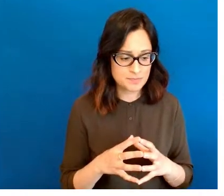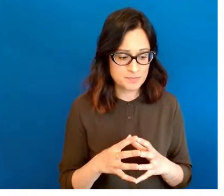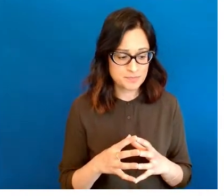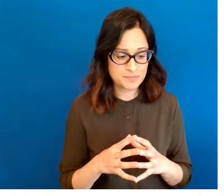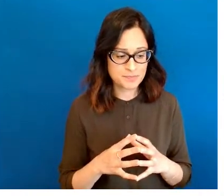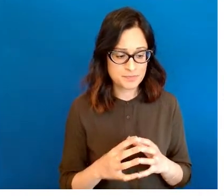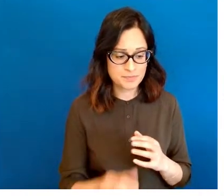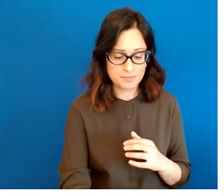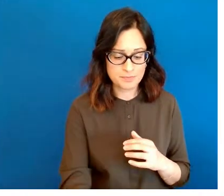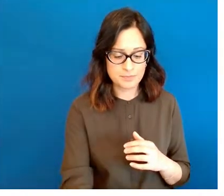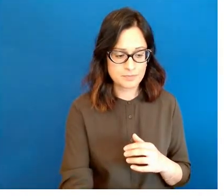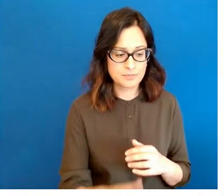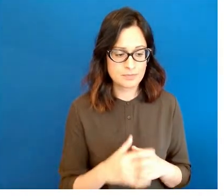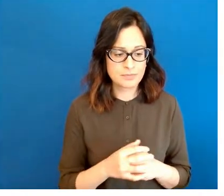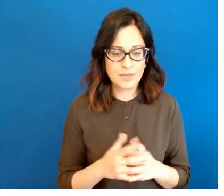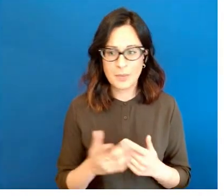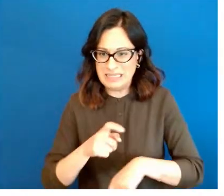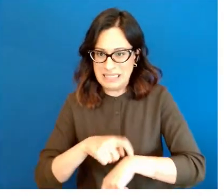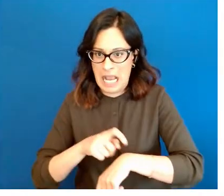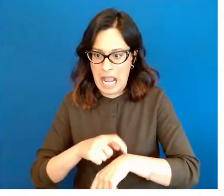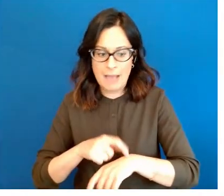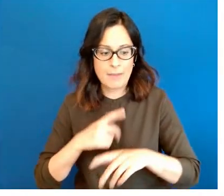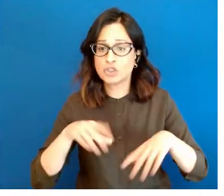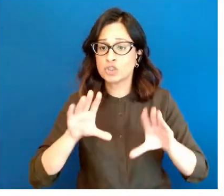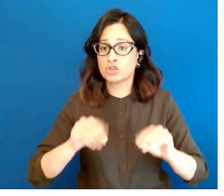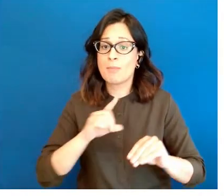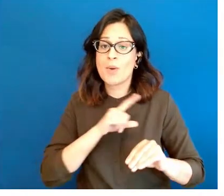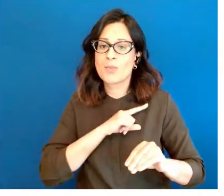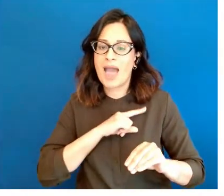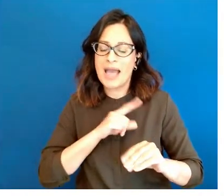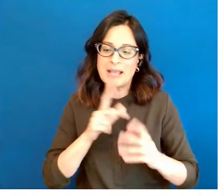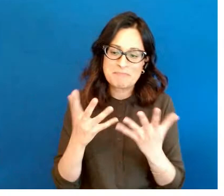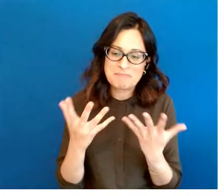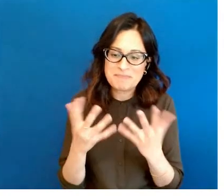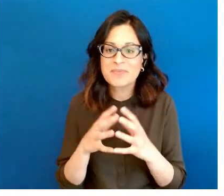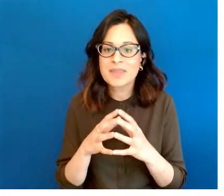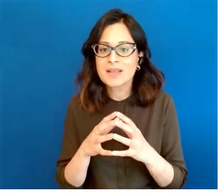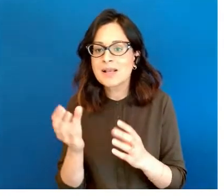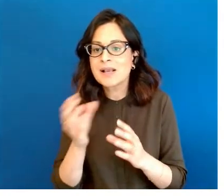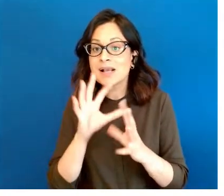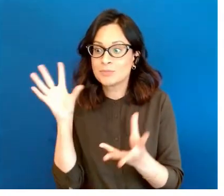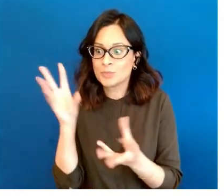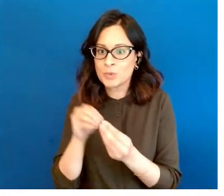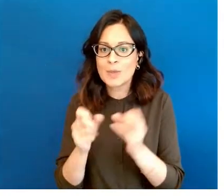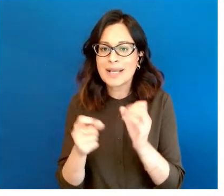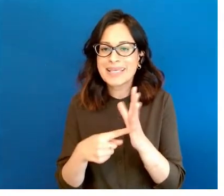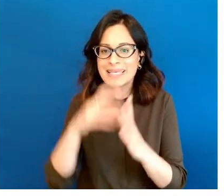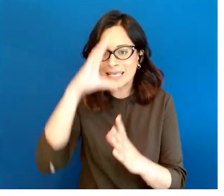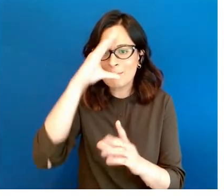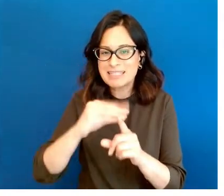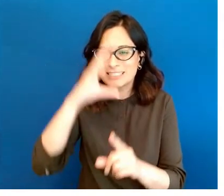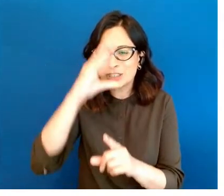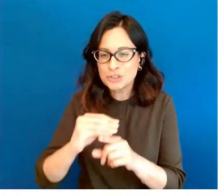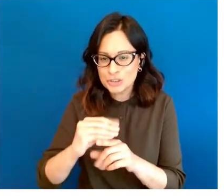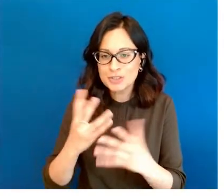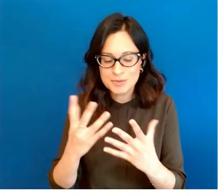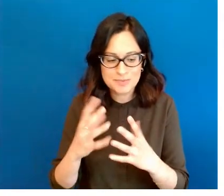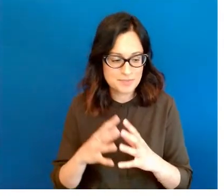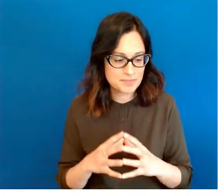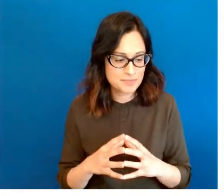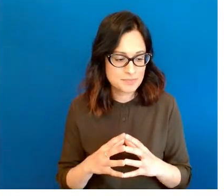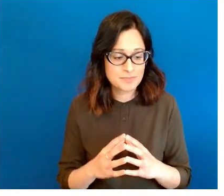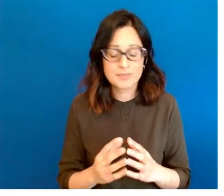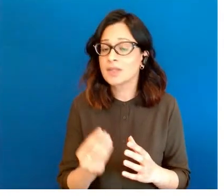Okay, so in the interest of time, I'm going to stop there just to summarize the key messages from this talk. Food allergy